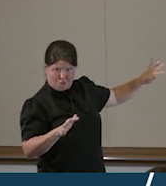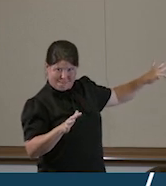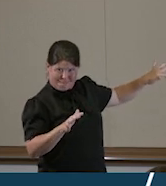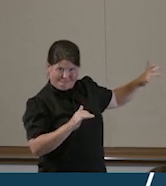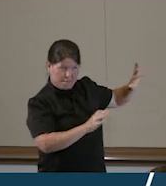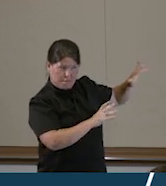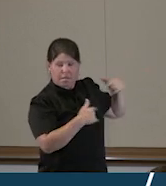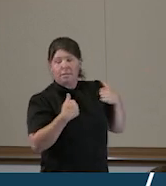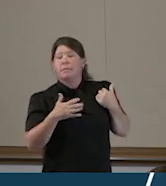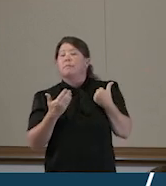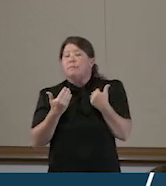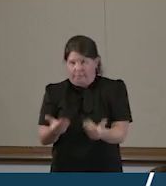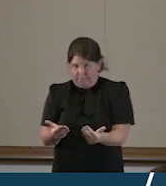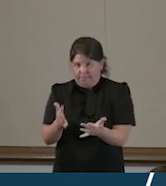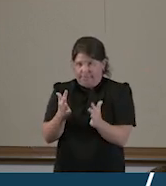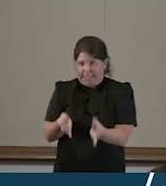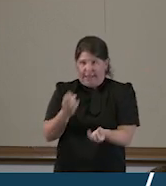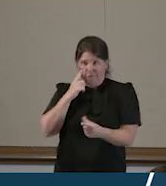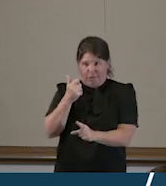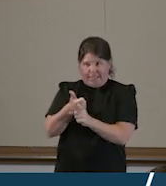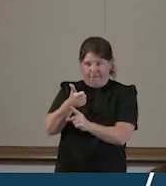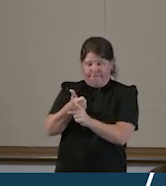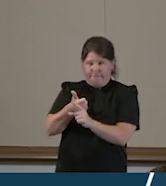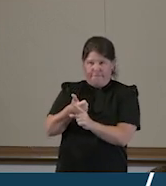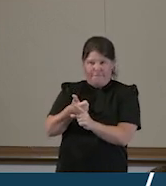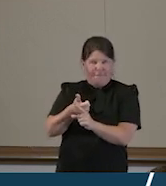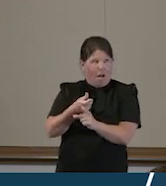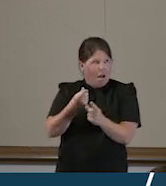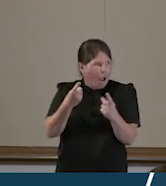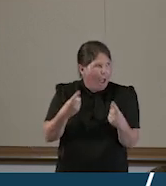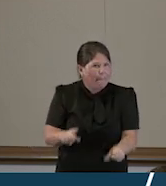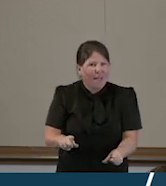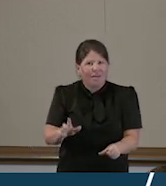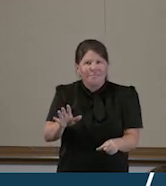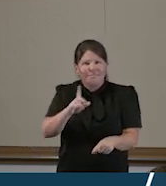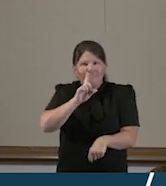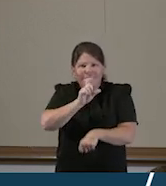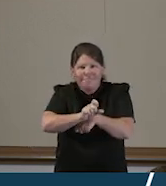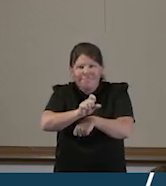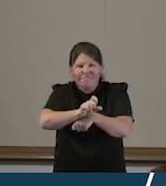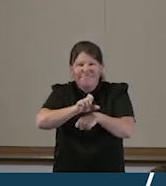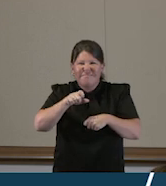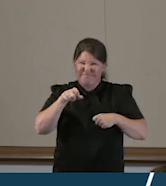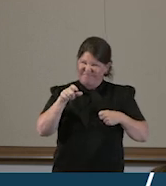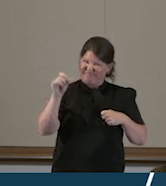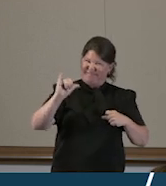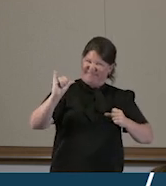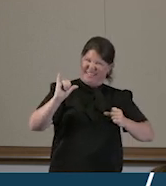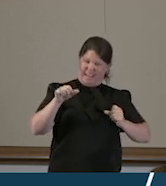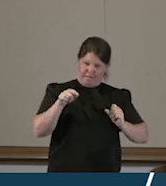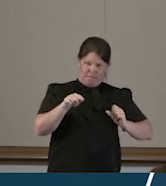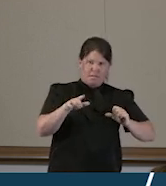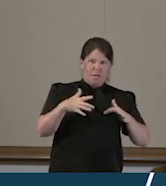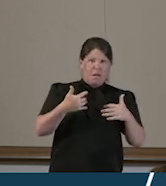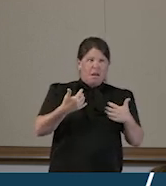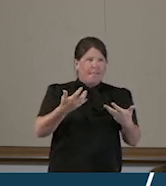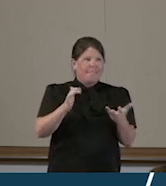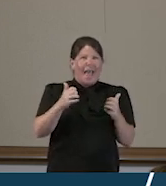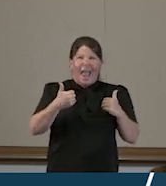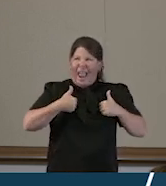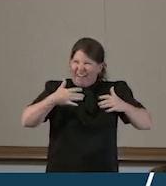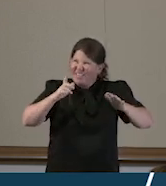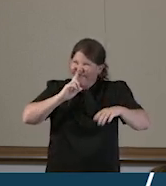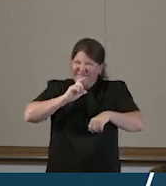make a decision for themselves. And that's what happens. They have this wonderful, almost